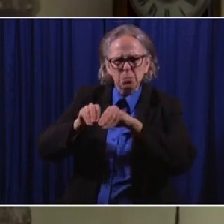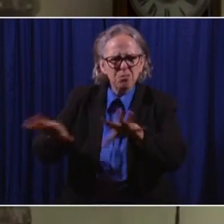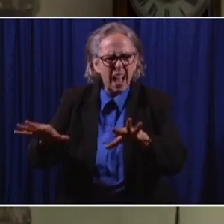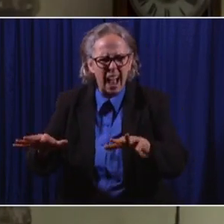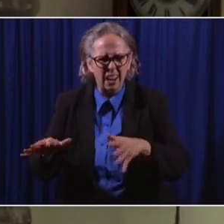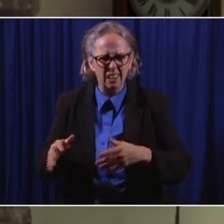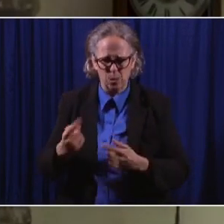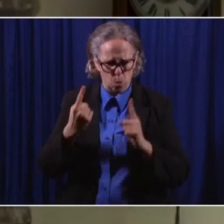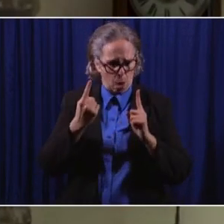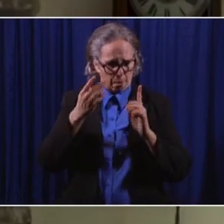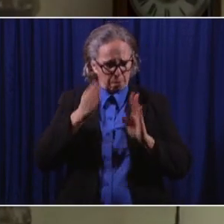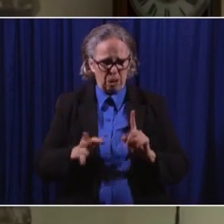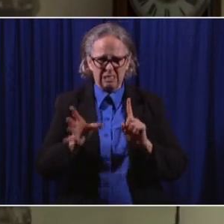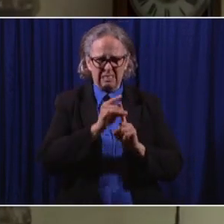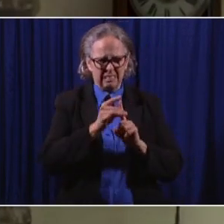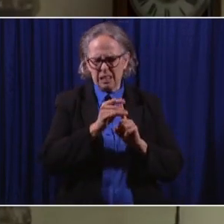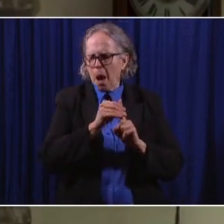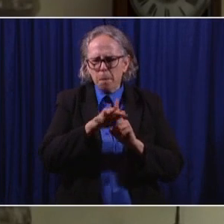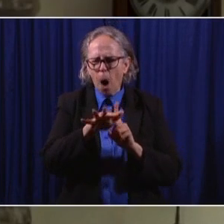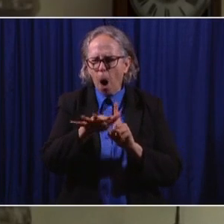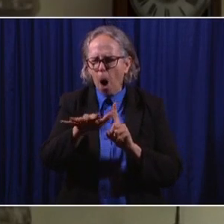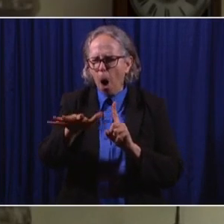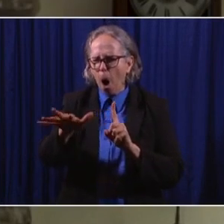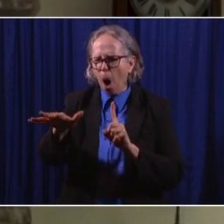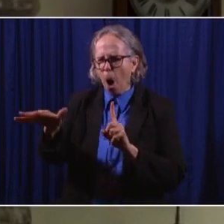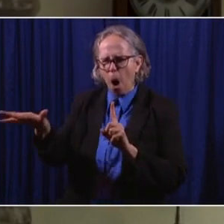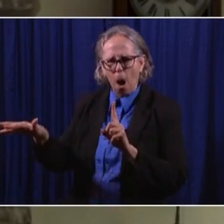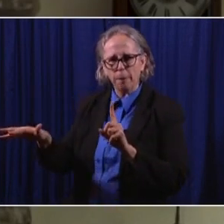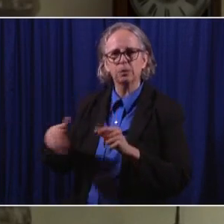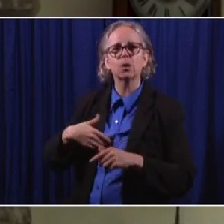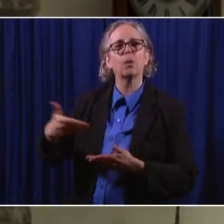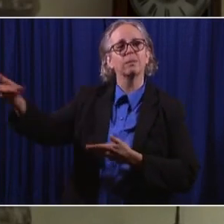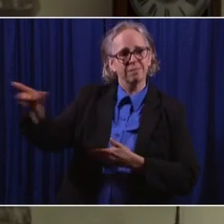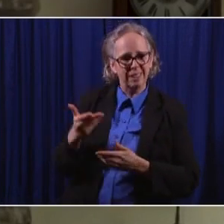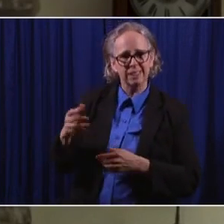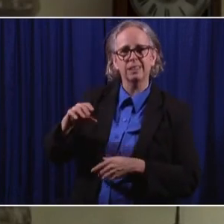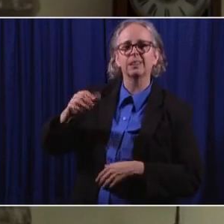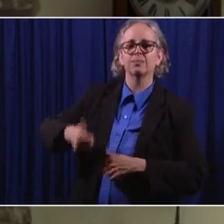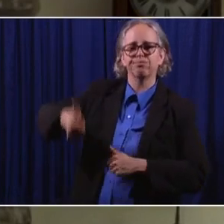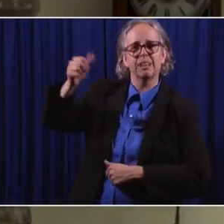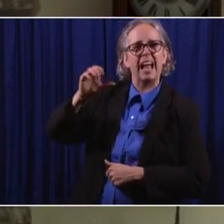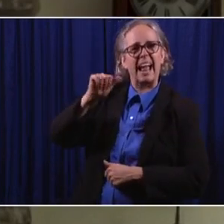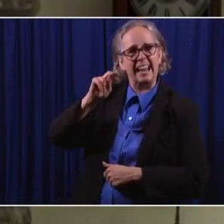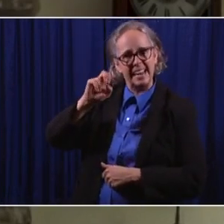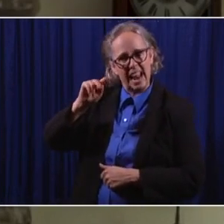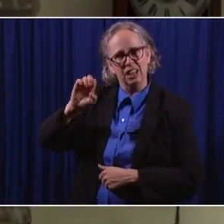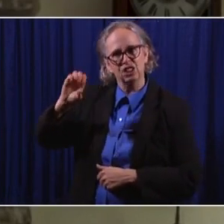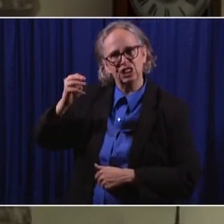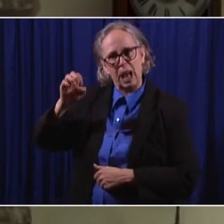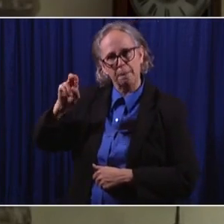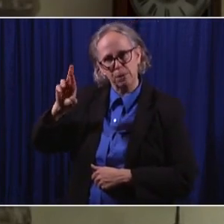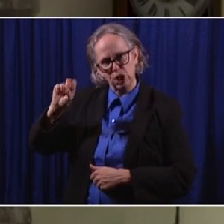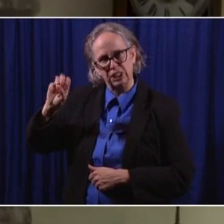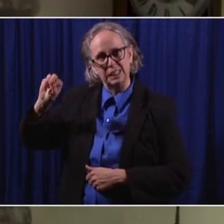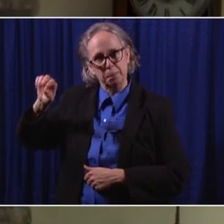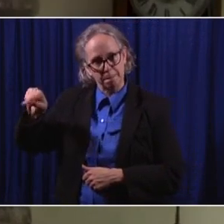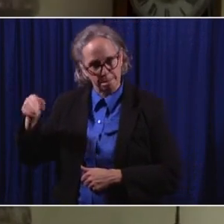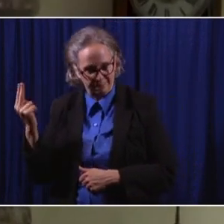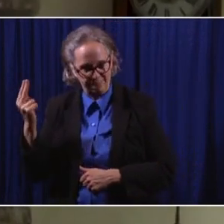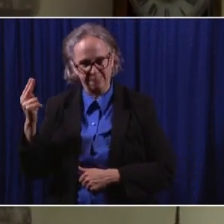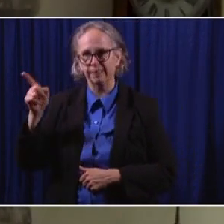effect. Director Annette Chambers-Smith is here with us on Skype this afternoon to talk about how they're